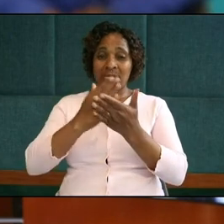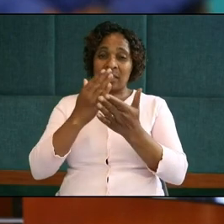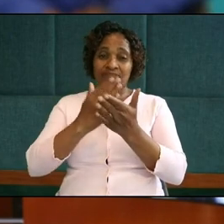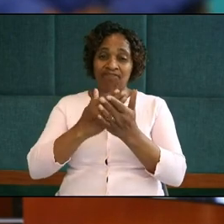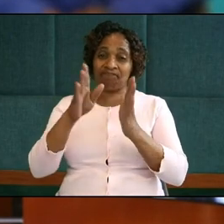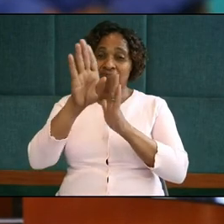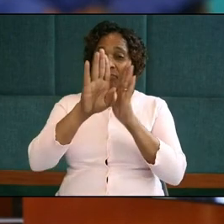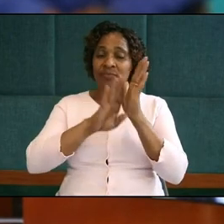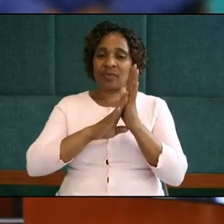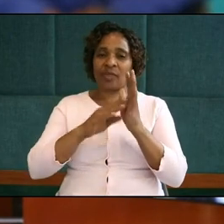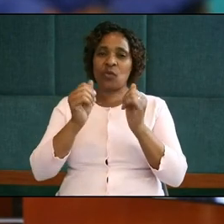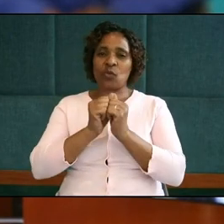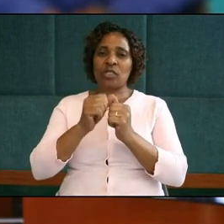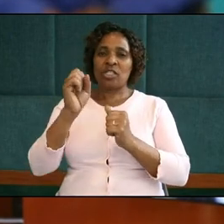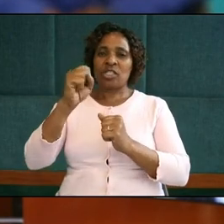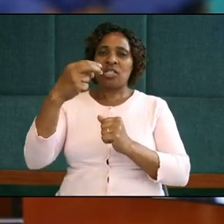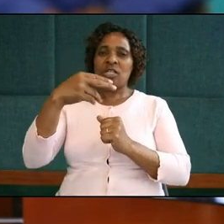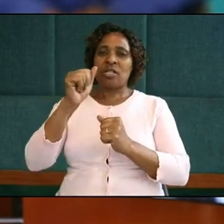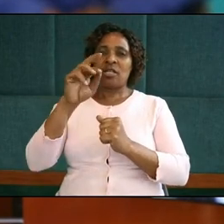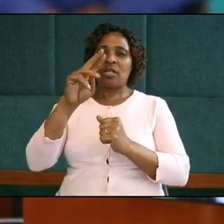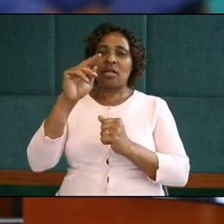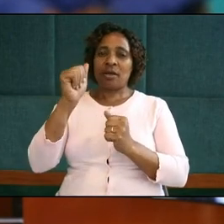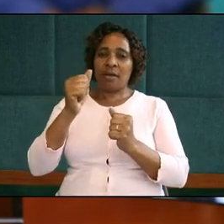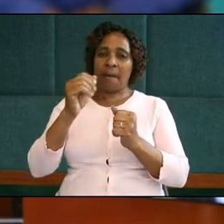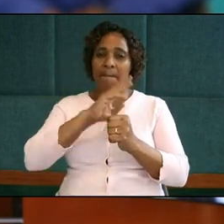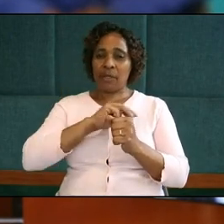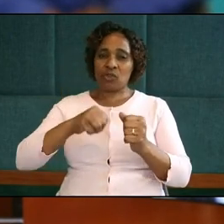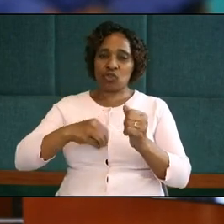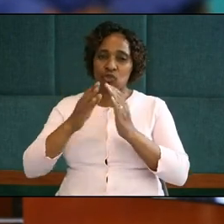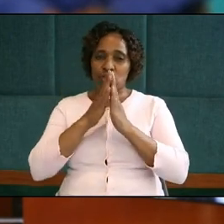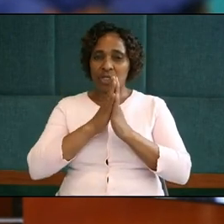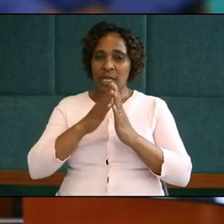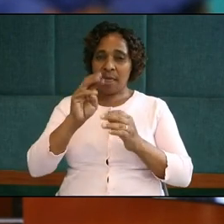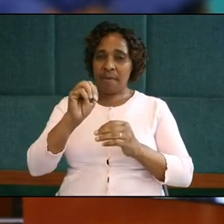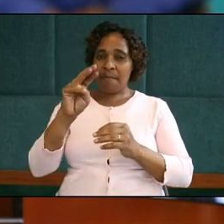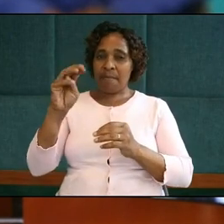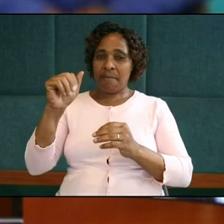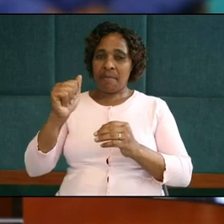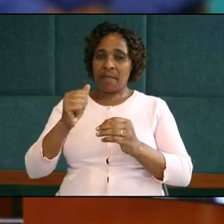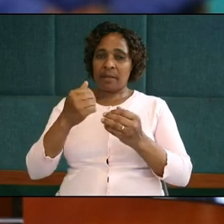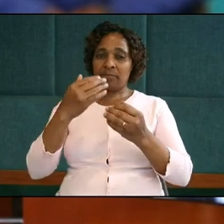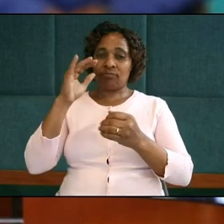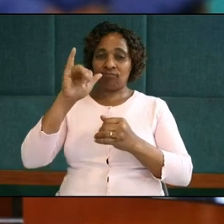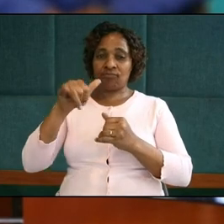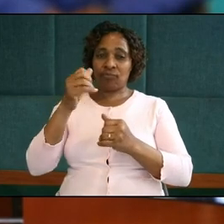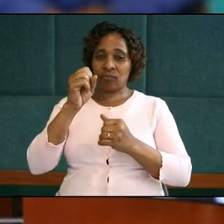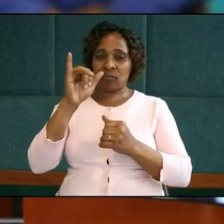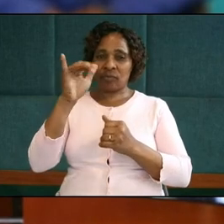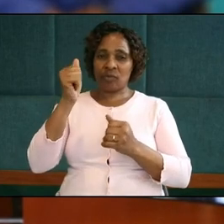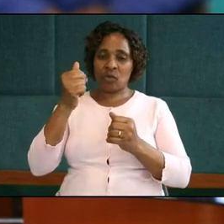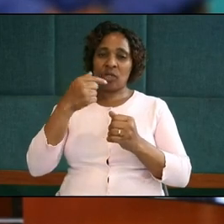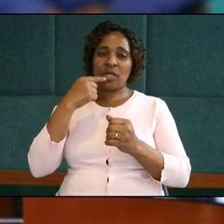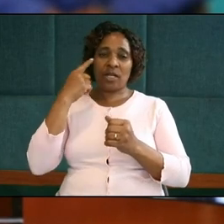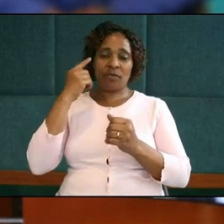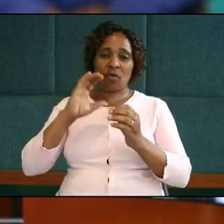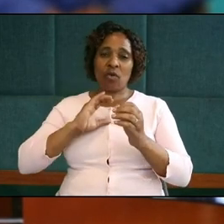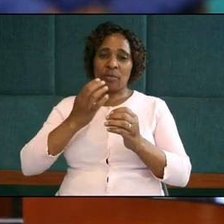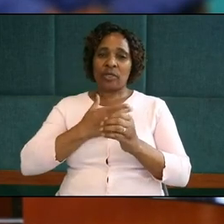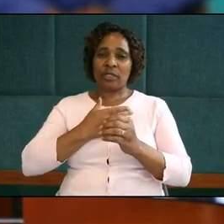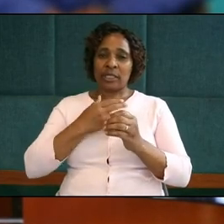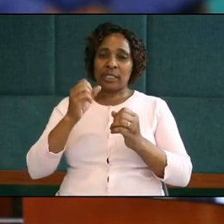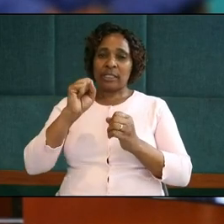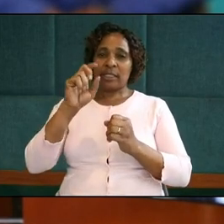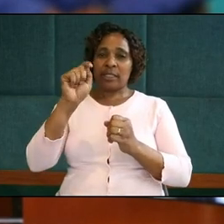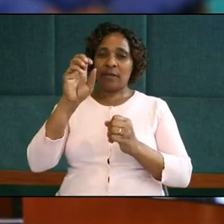Bible. With Shania on the mission story, Amy on the violin, Joyce appealing to the deaf community, Steve,